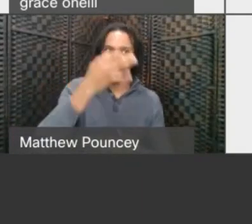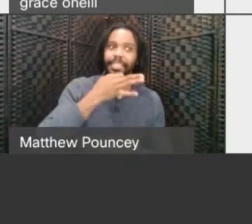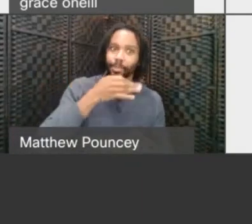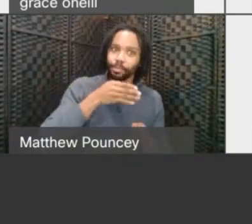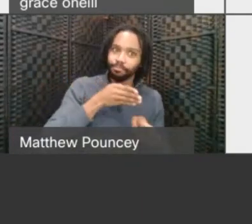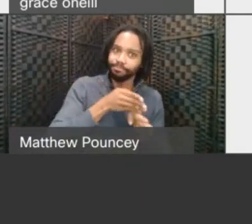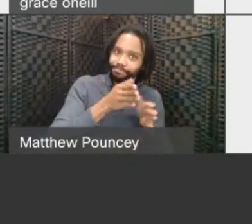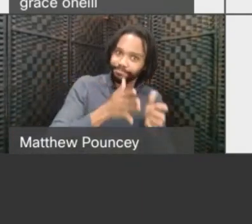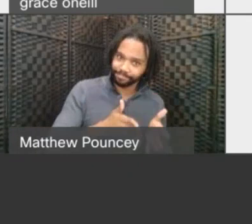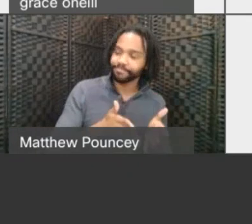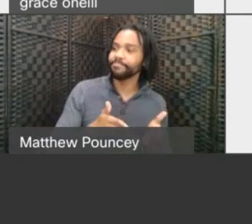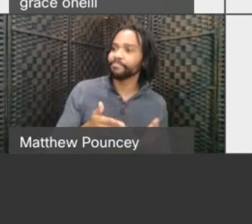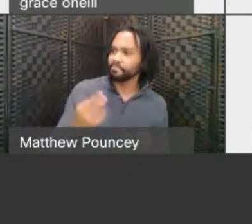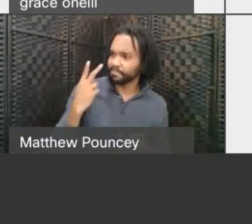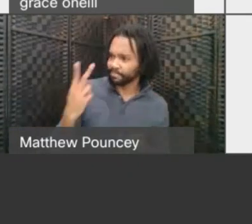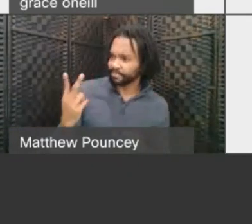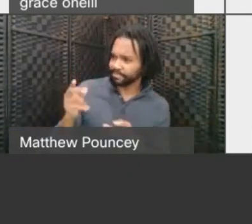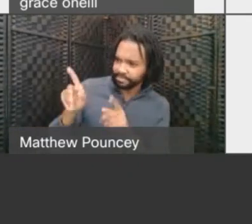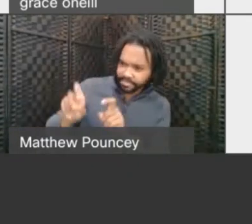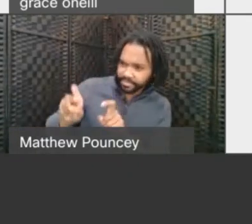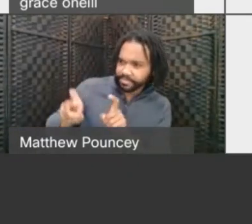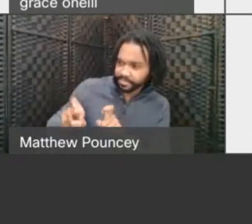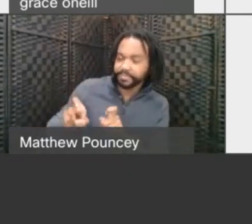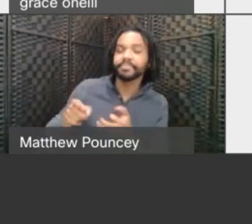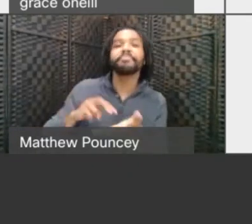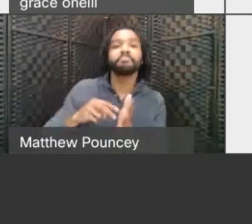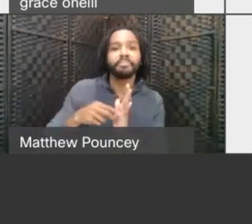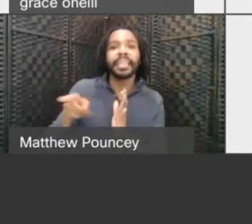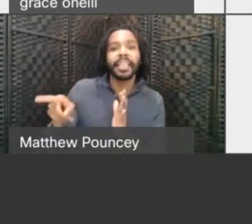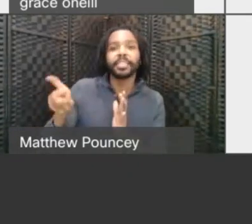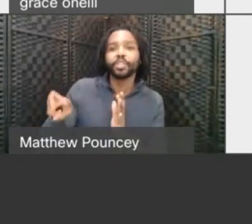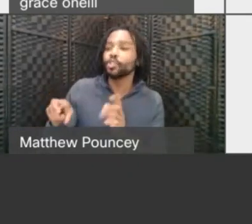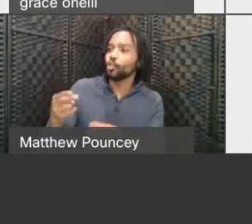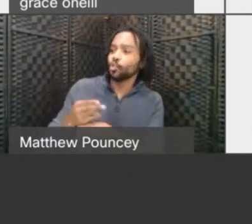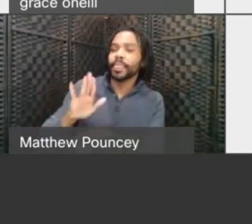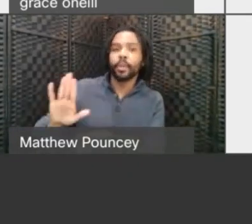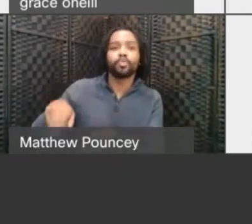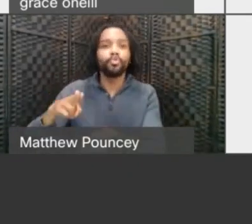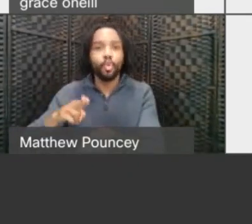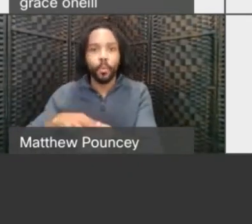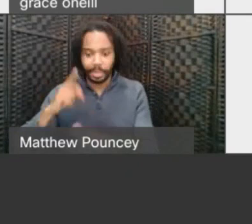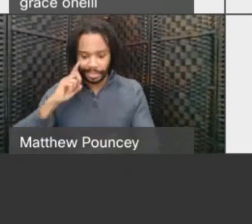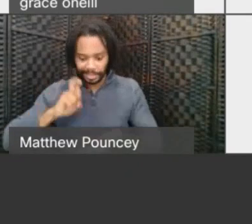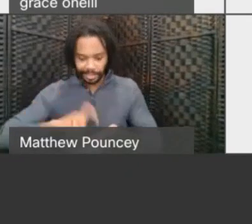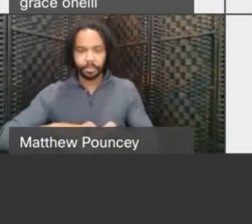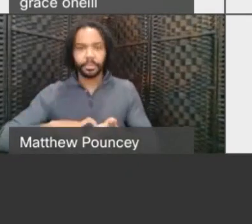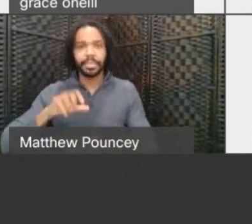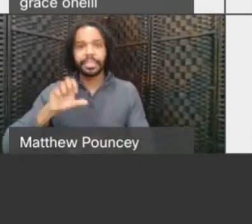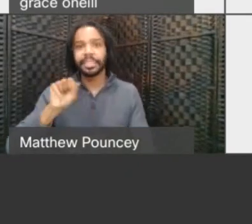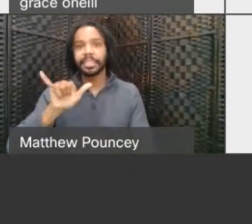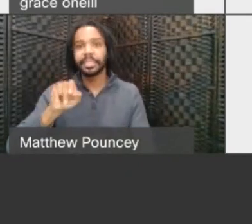is used, then they should be using normal symptom-based strategy or time-based strategy for asymptomatic